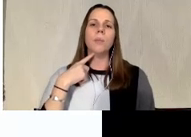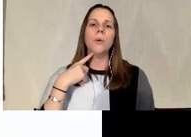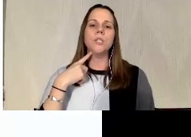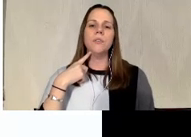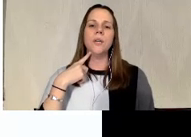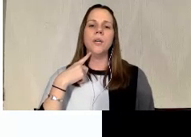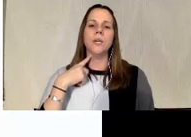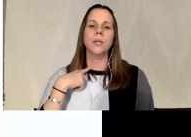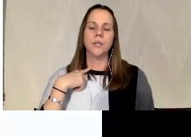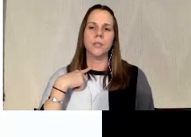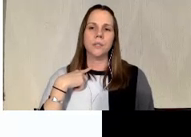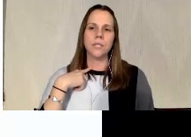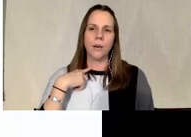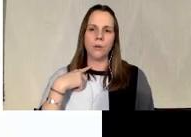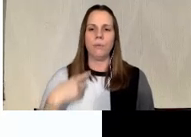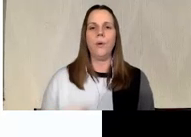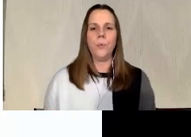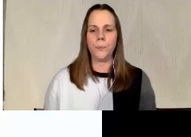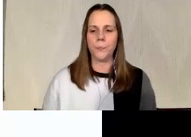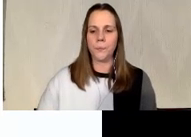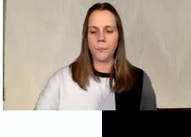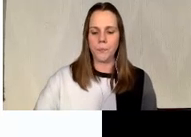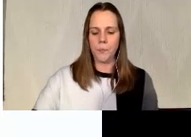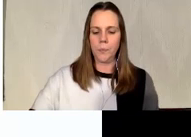bring that pointer finger down your throat.